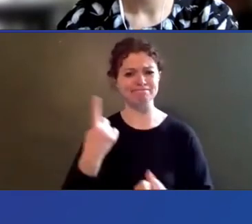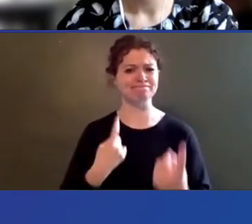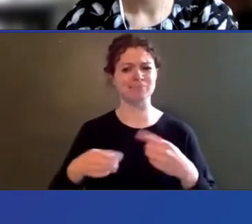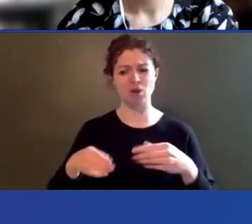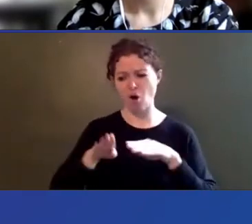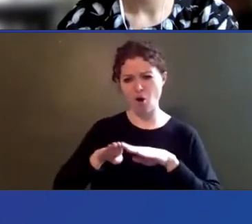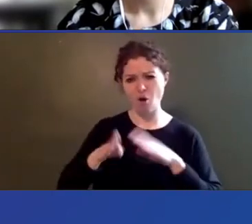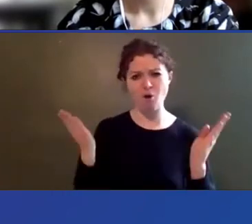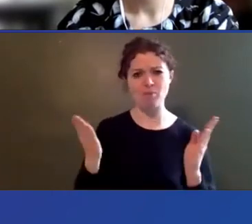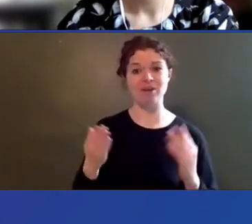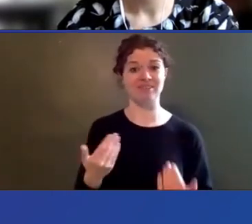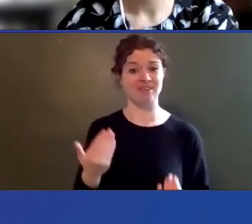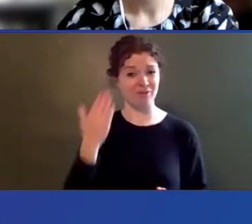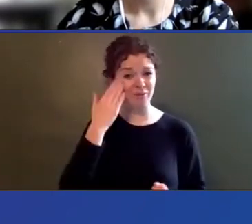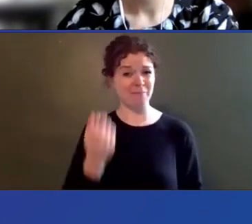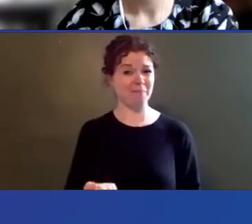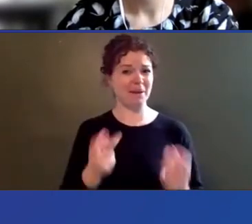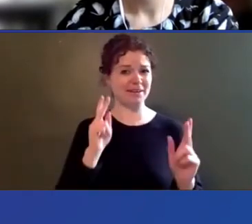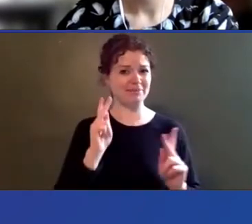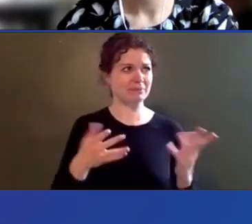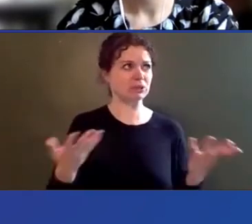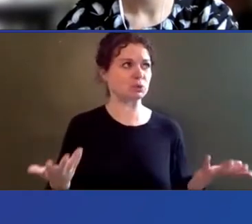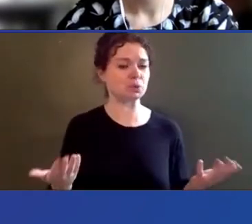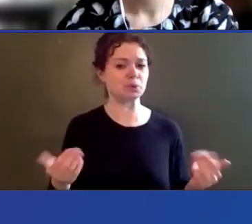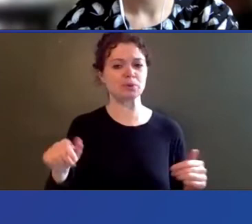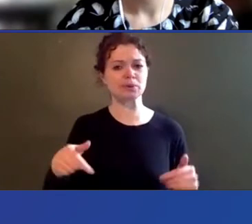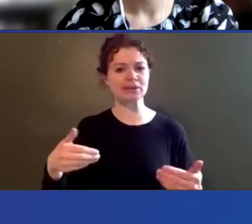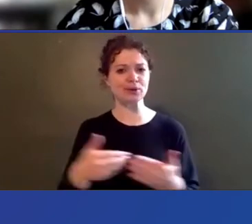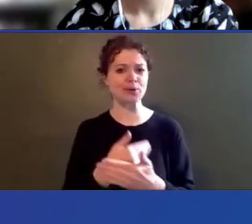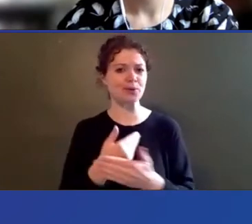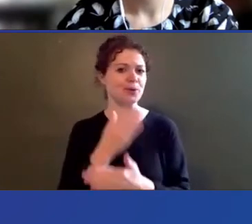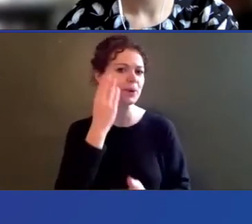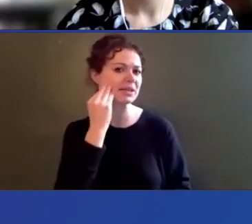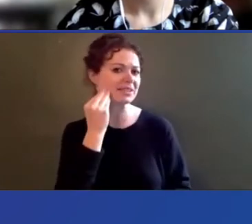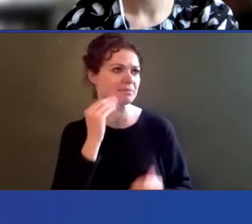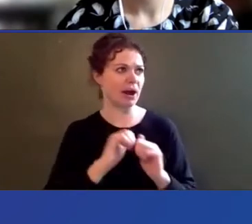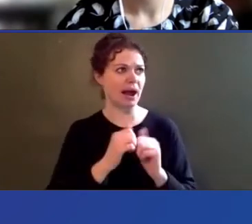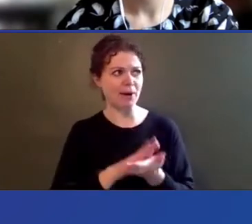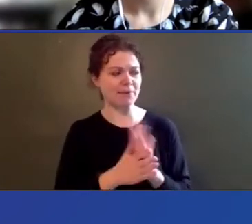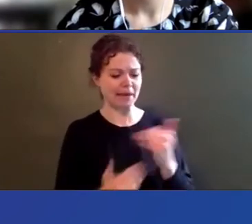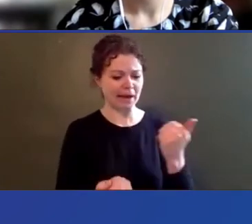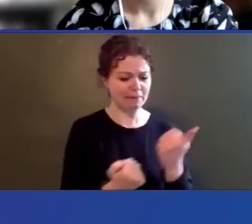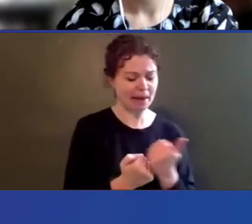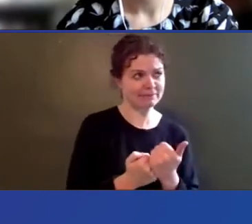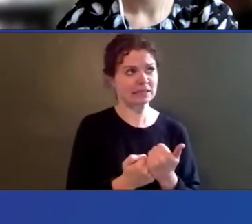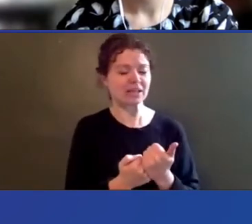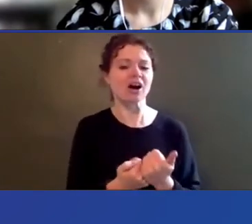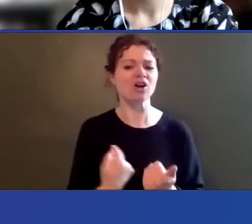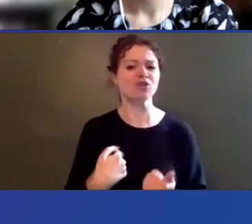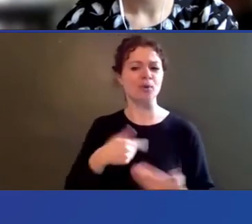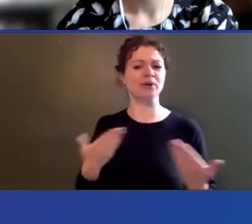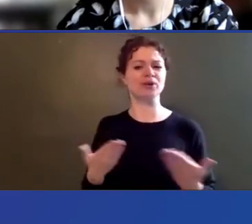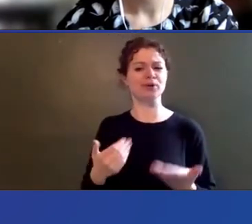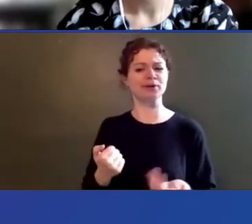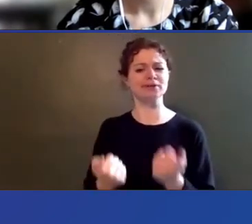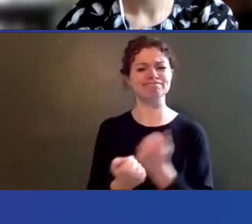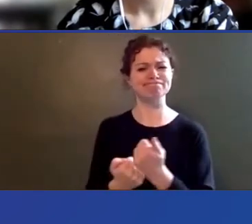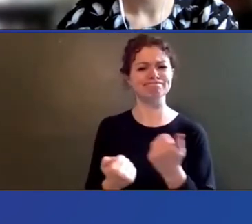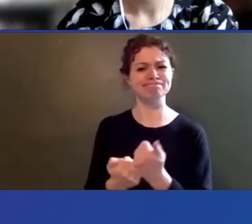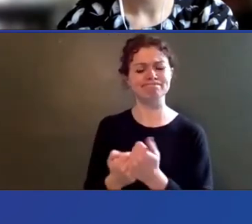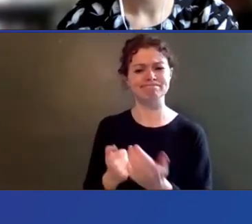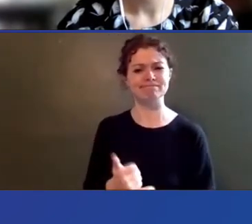are new to exercising this advocacy muscle. What we've also found is that this advocacy